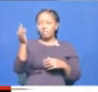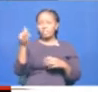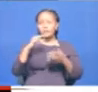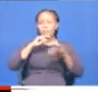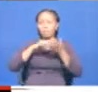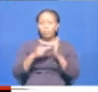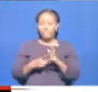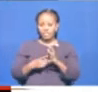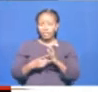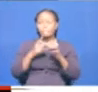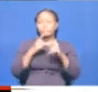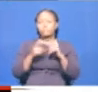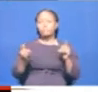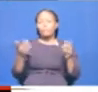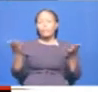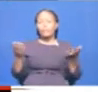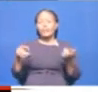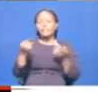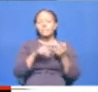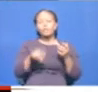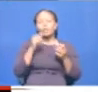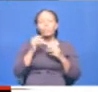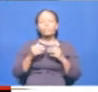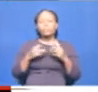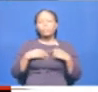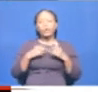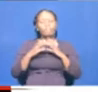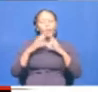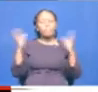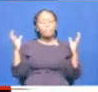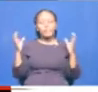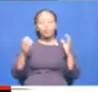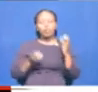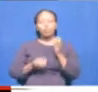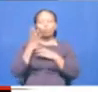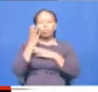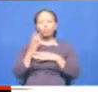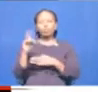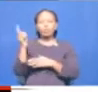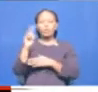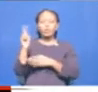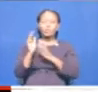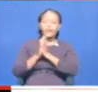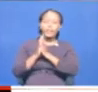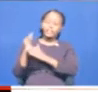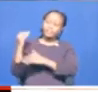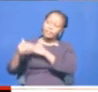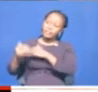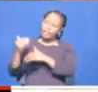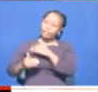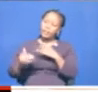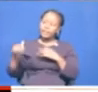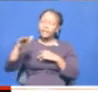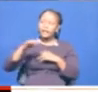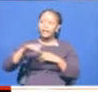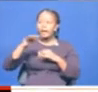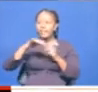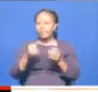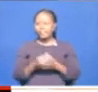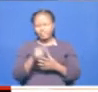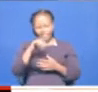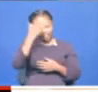are going to grow the brand to Nairobi and its environs. Okay, so this phase one,